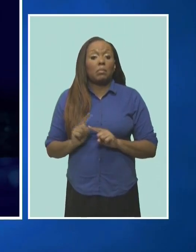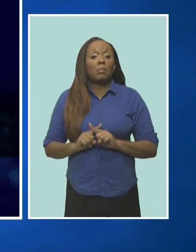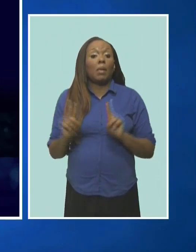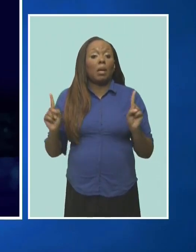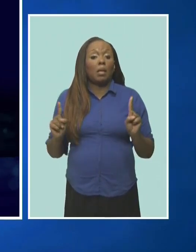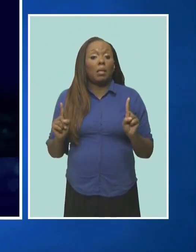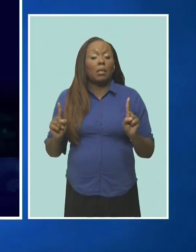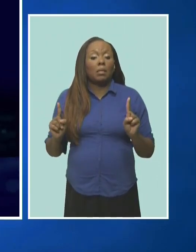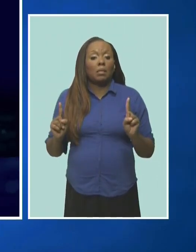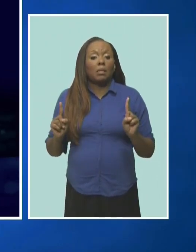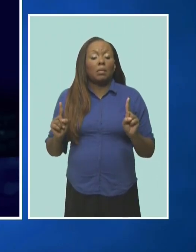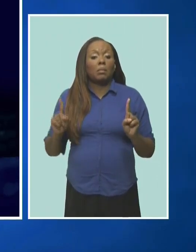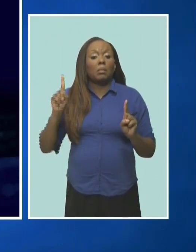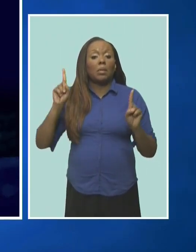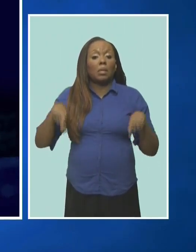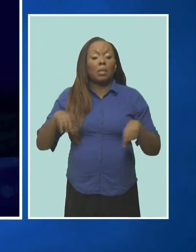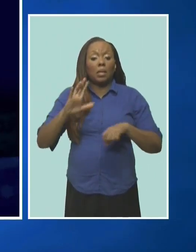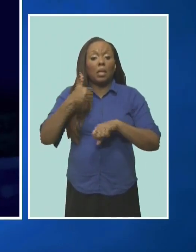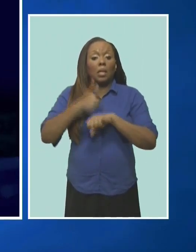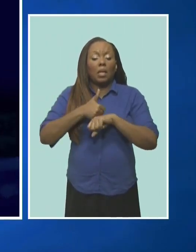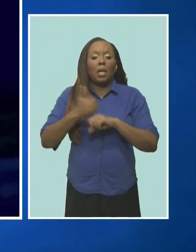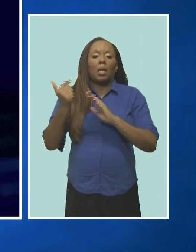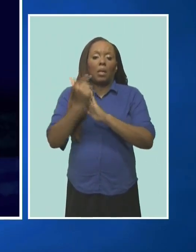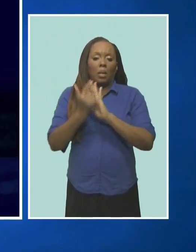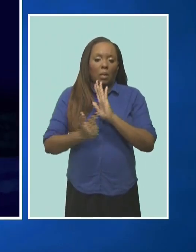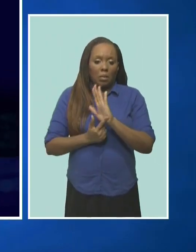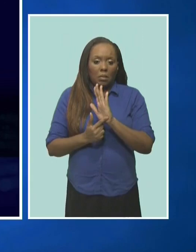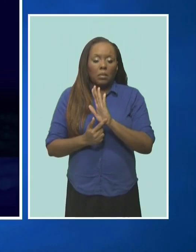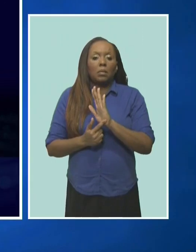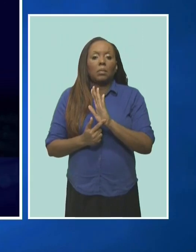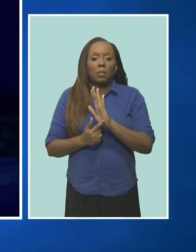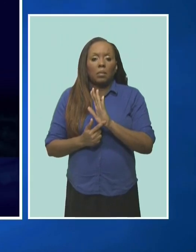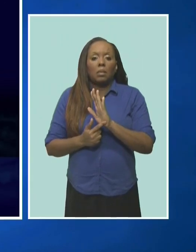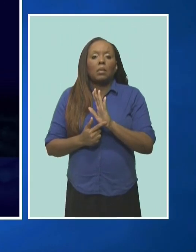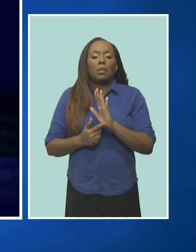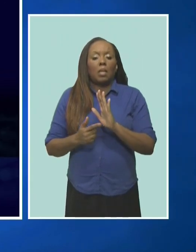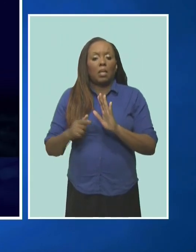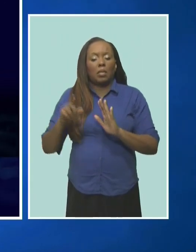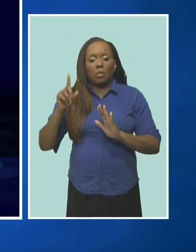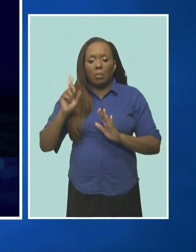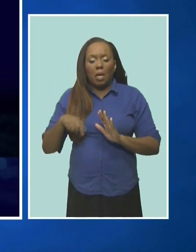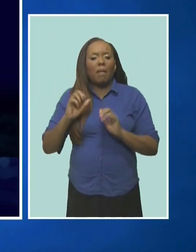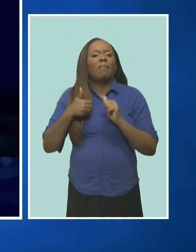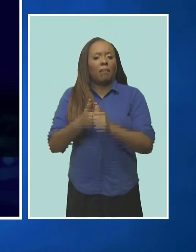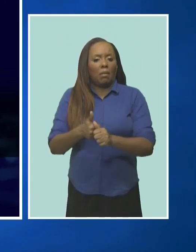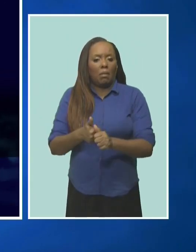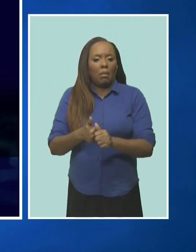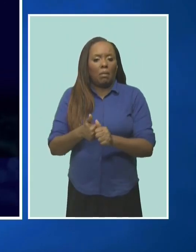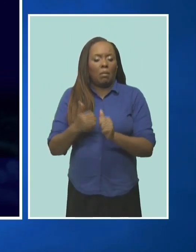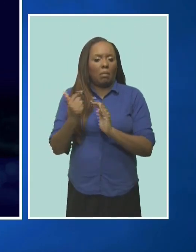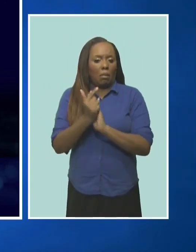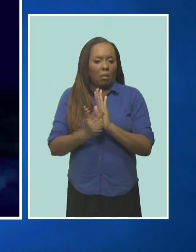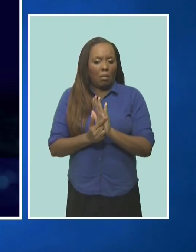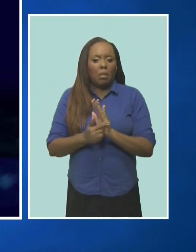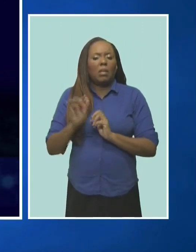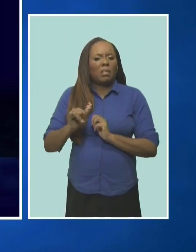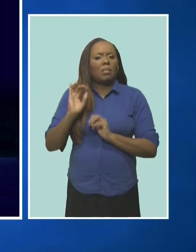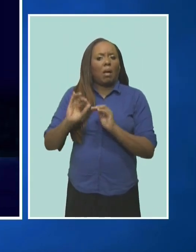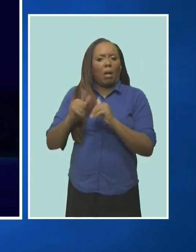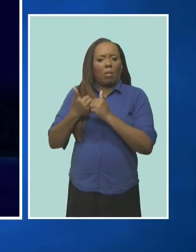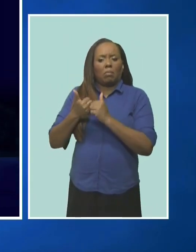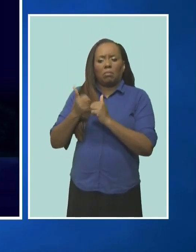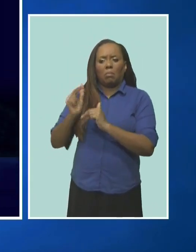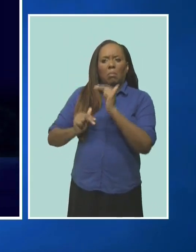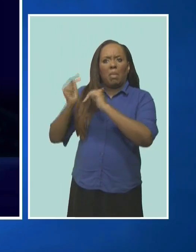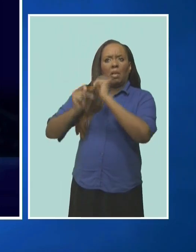Barbados is a law that says that those building standards must be adhered to. This is the way that building standards are done all over the